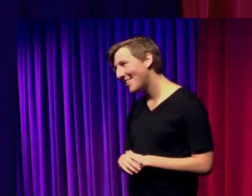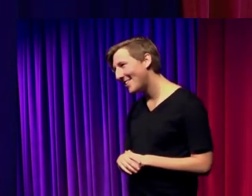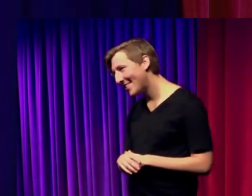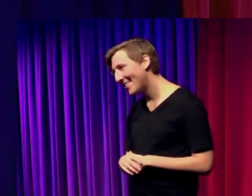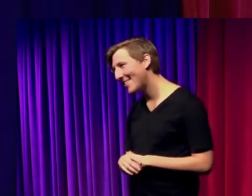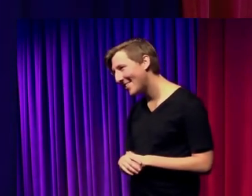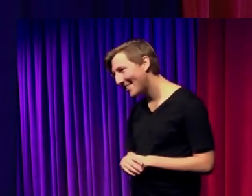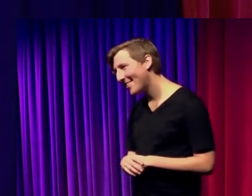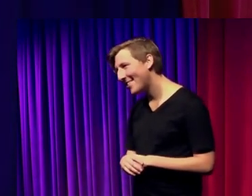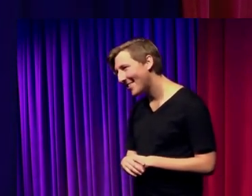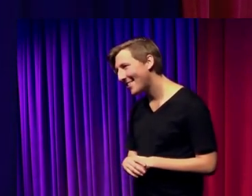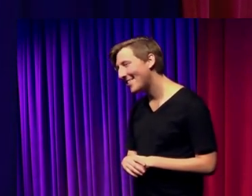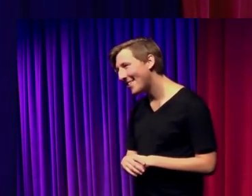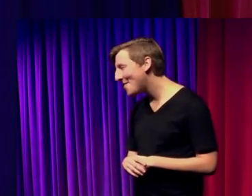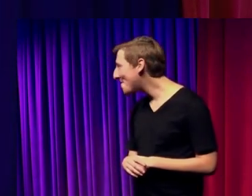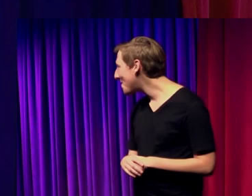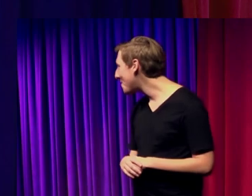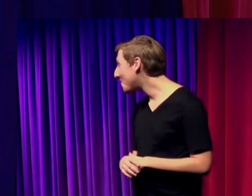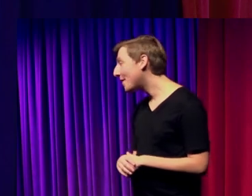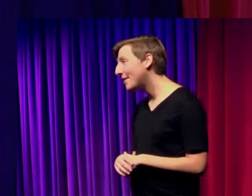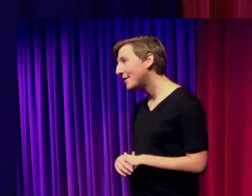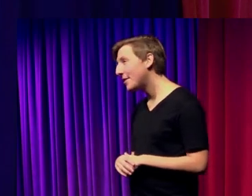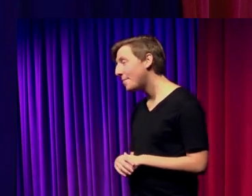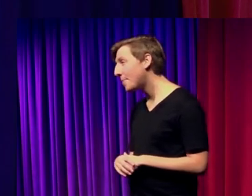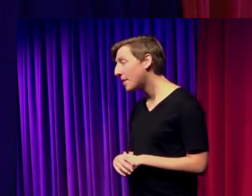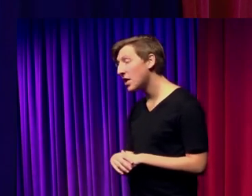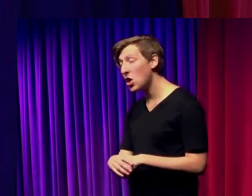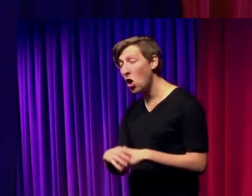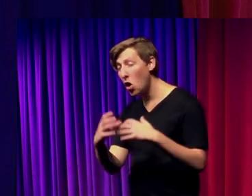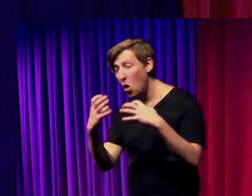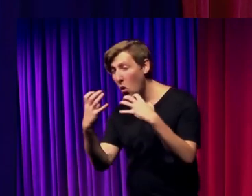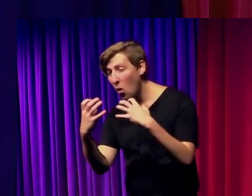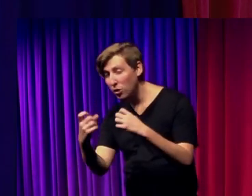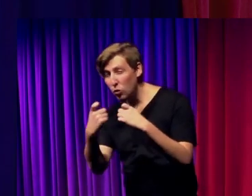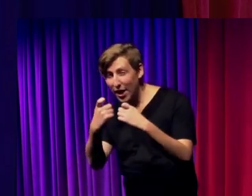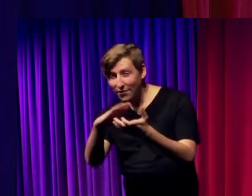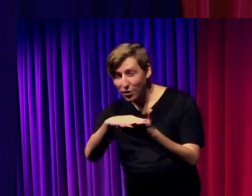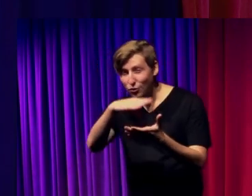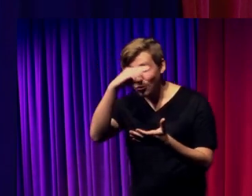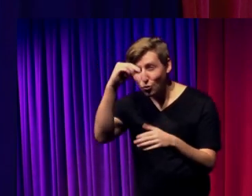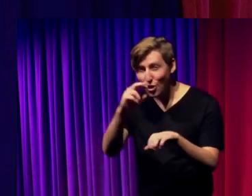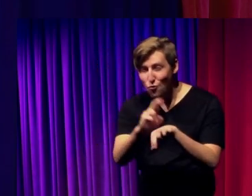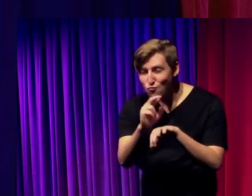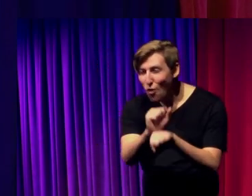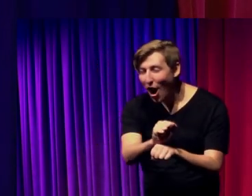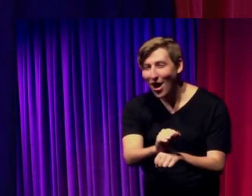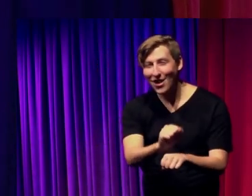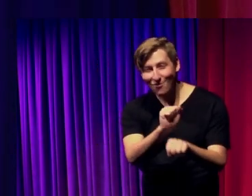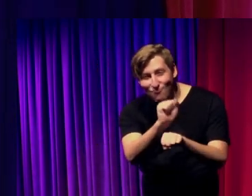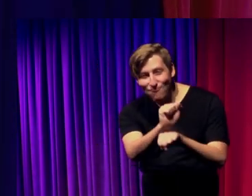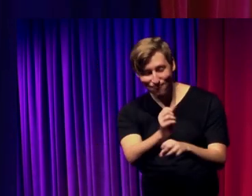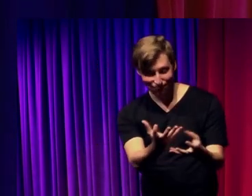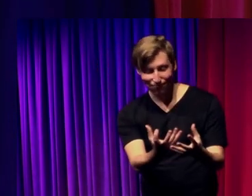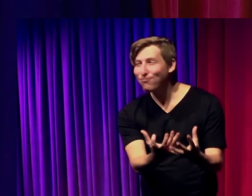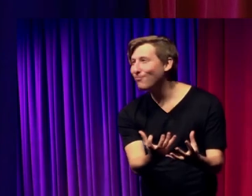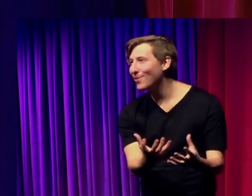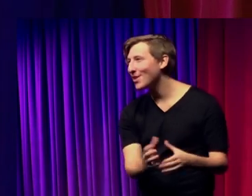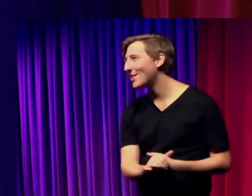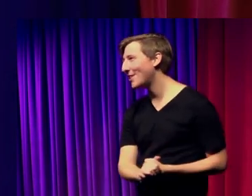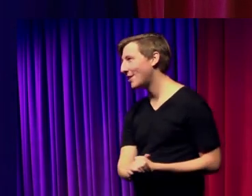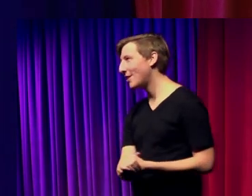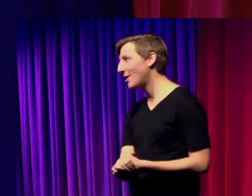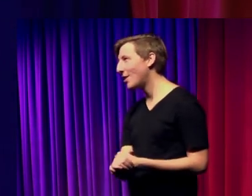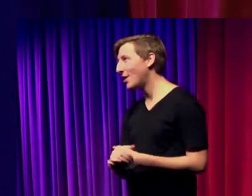No, but they want to arm students and protect them by giving them rocks. And that would work only in